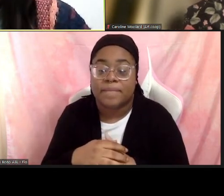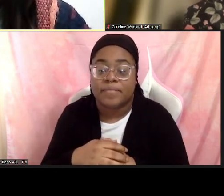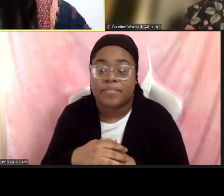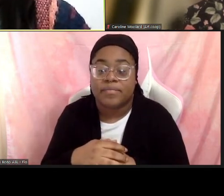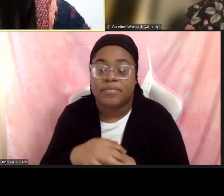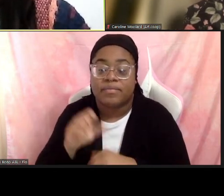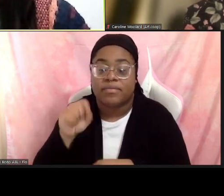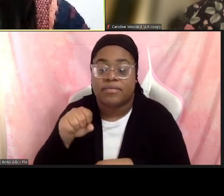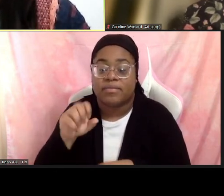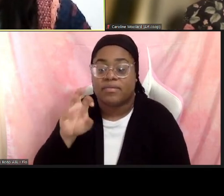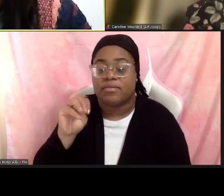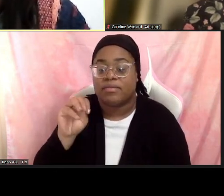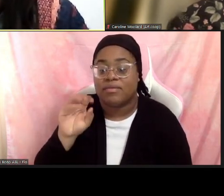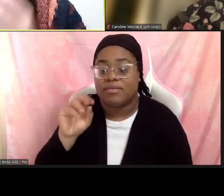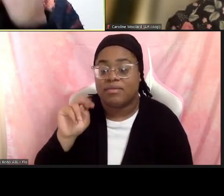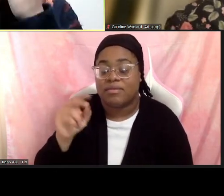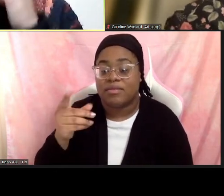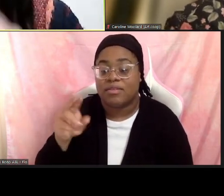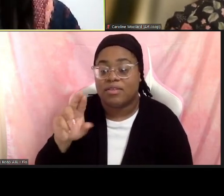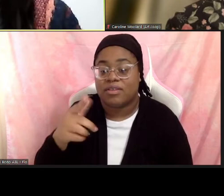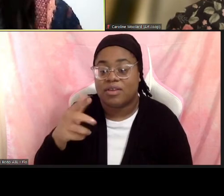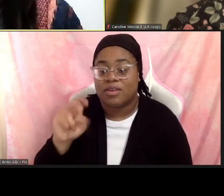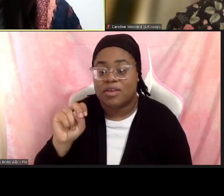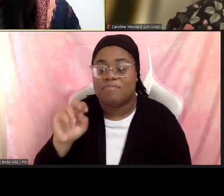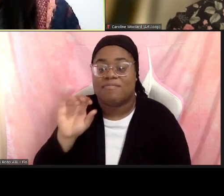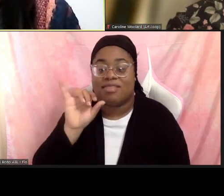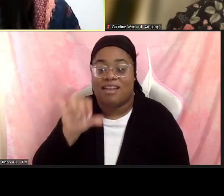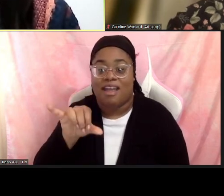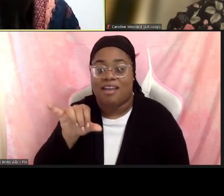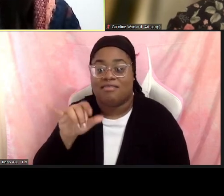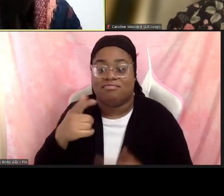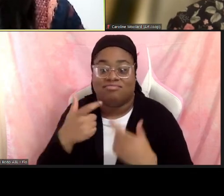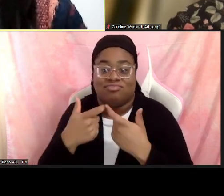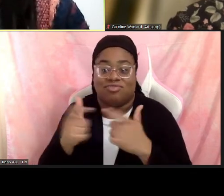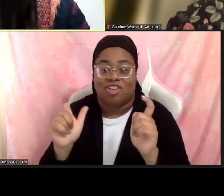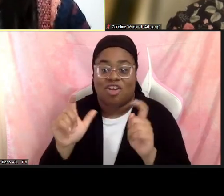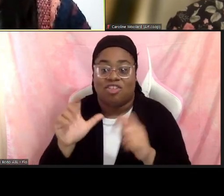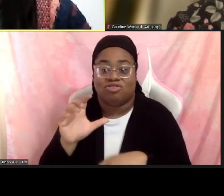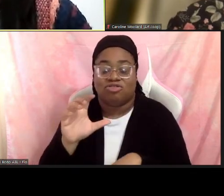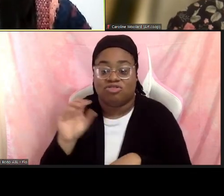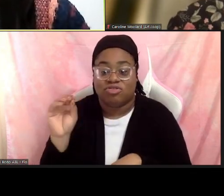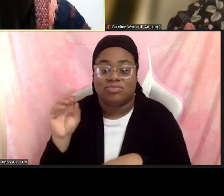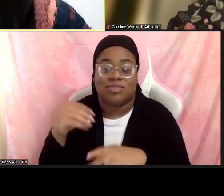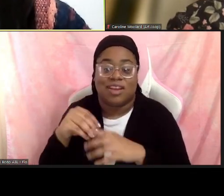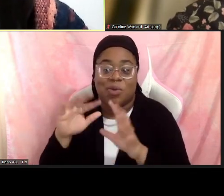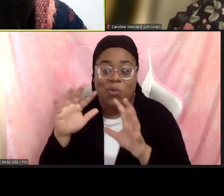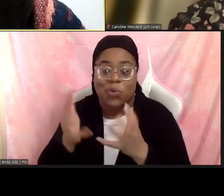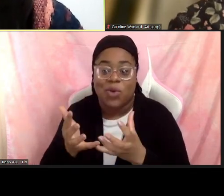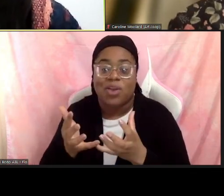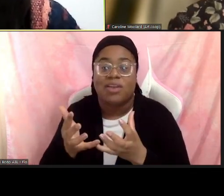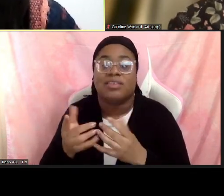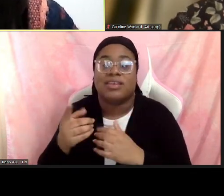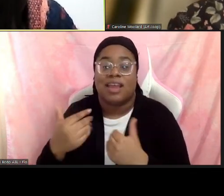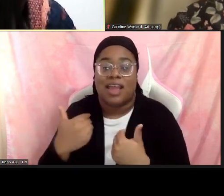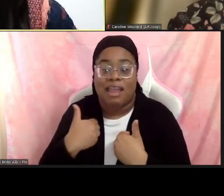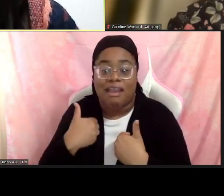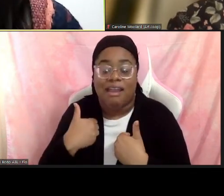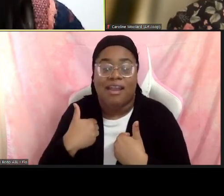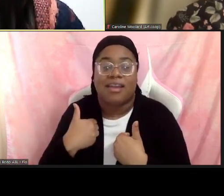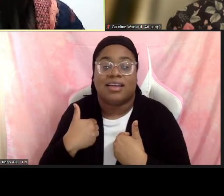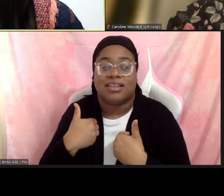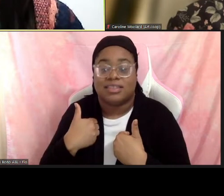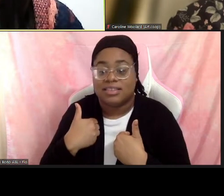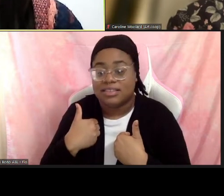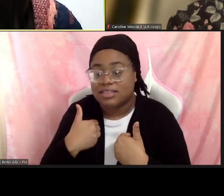Yes, Mondragon Corporation is one of the largest cooperative group in the world. It has already